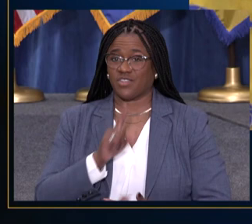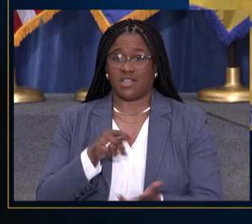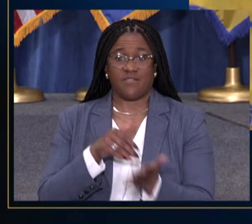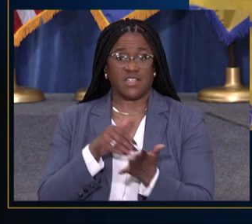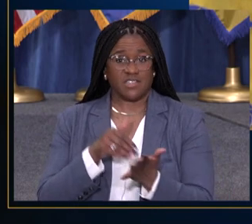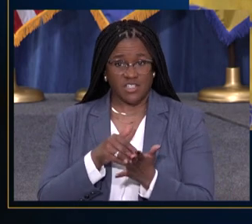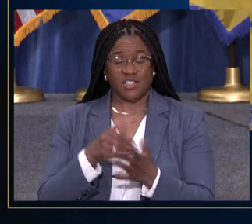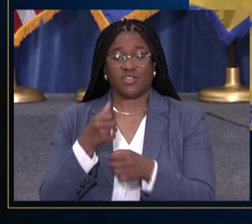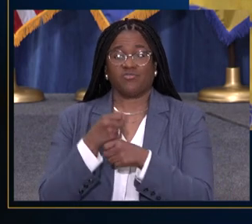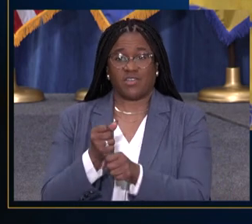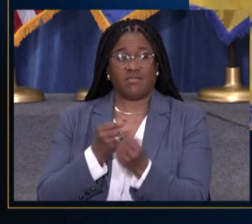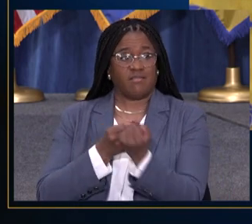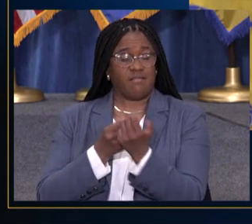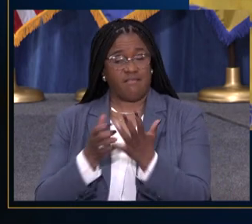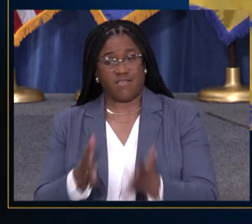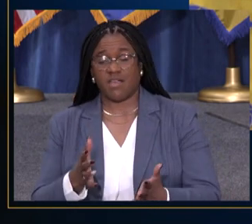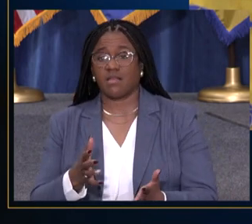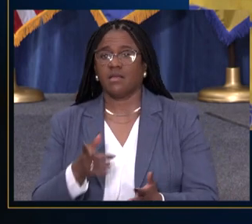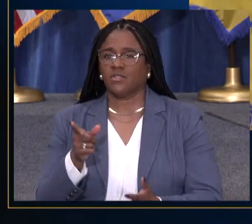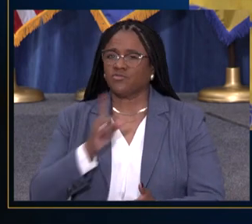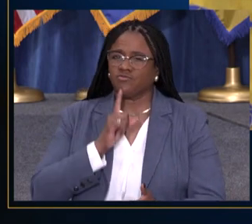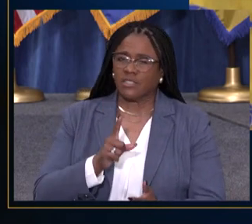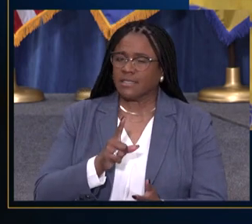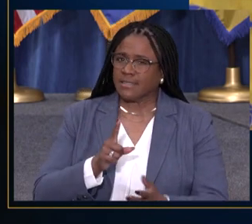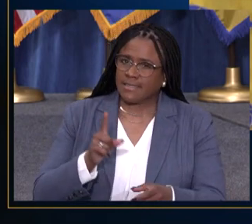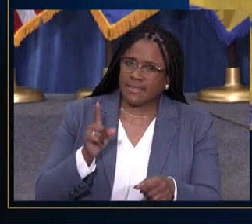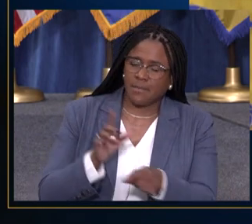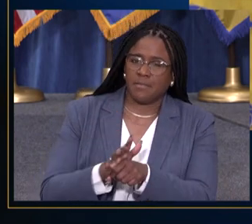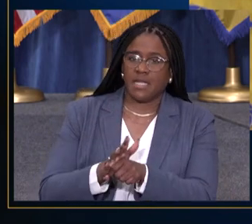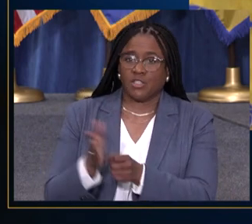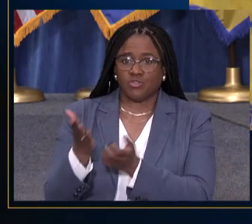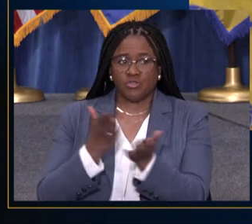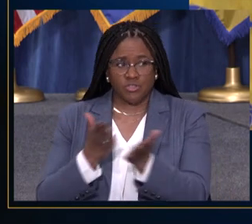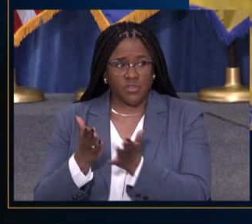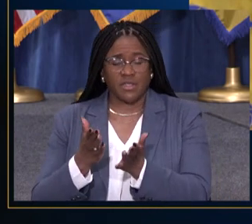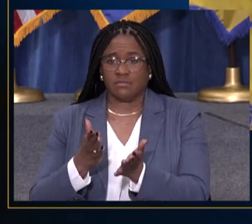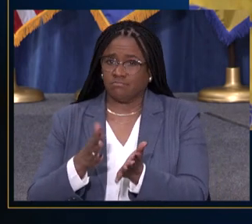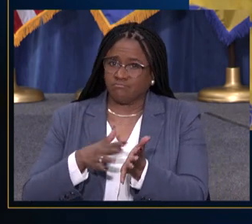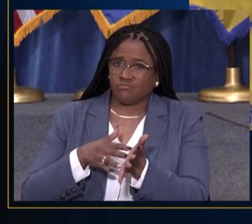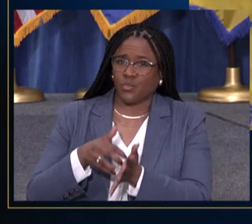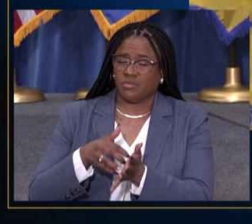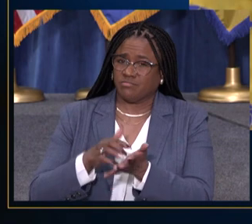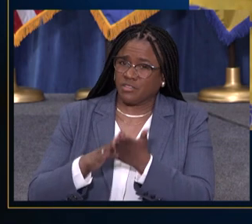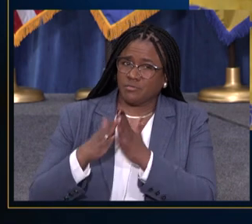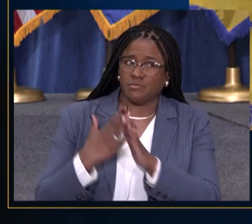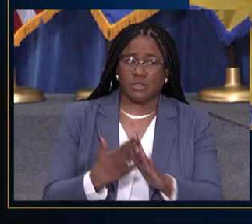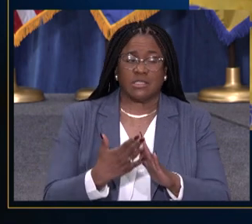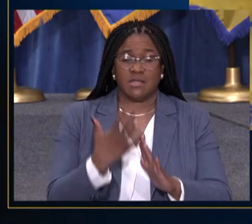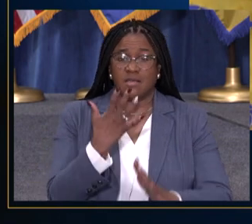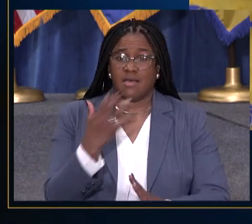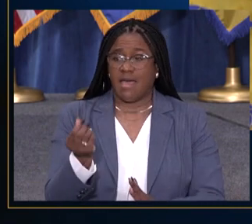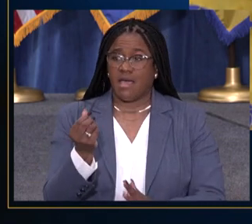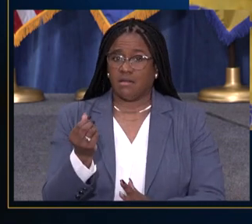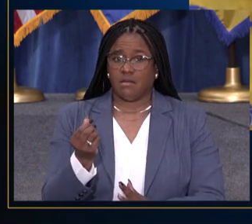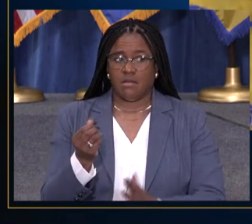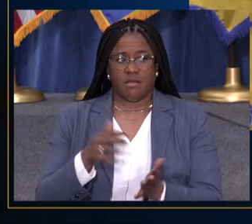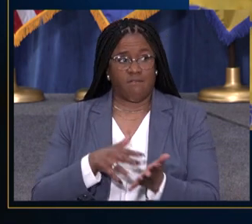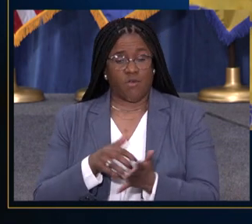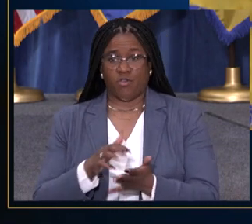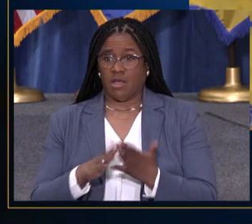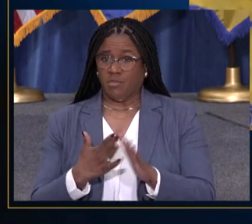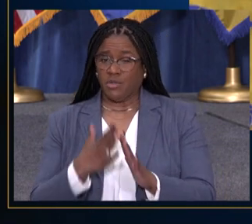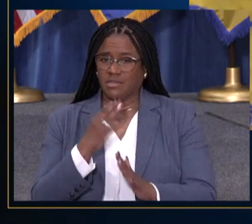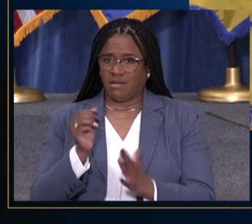physician, creator, and advocate, deeply committed to serving vulnerable communities and addressing vulnerable communities